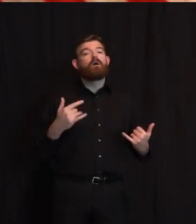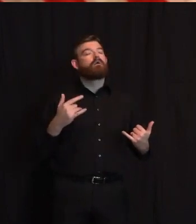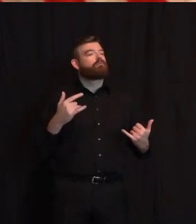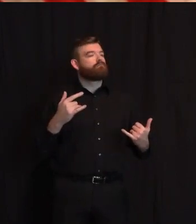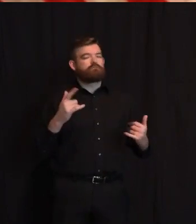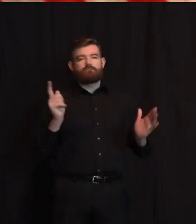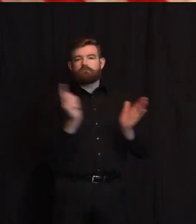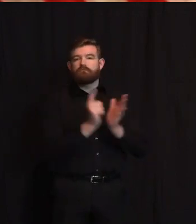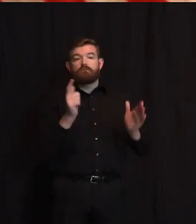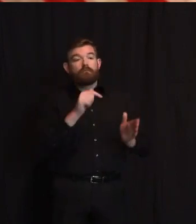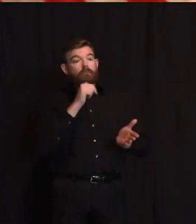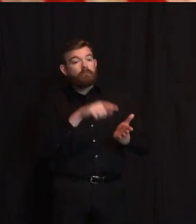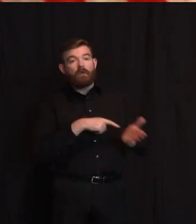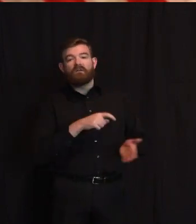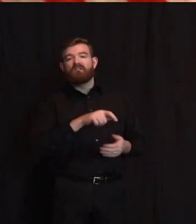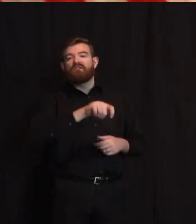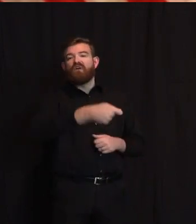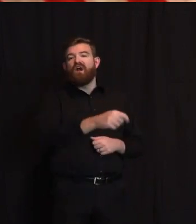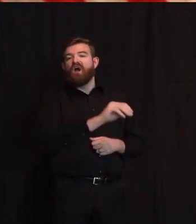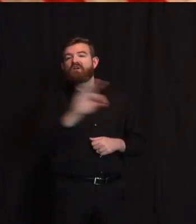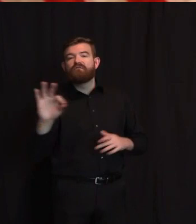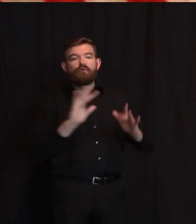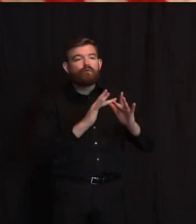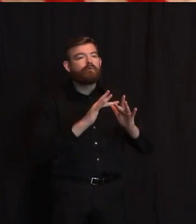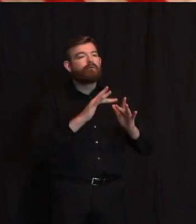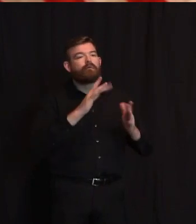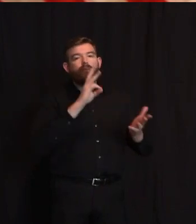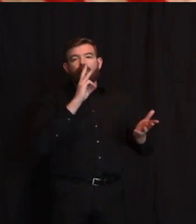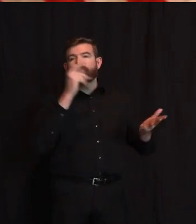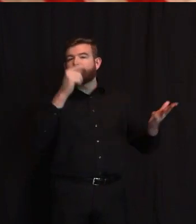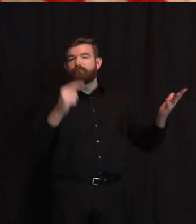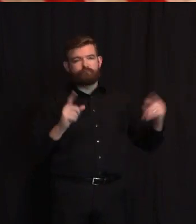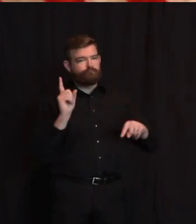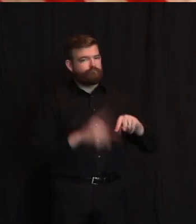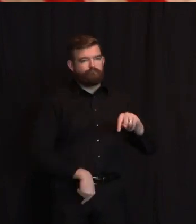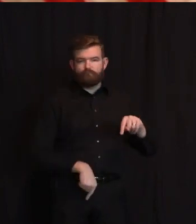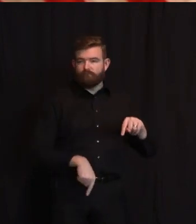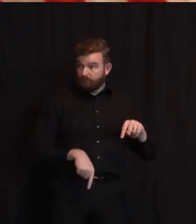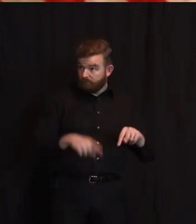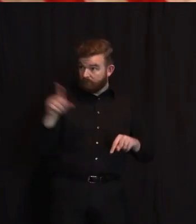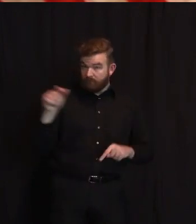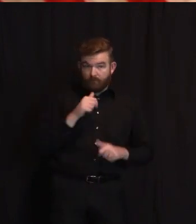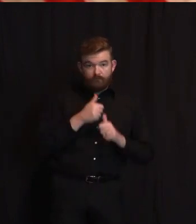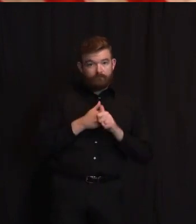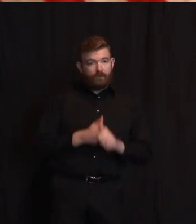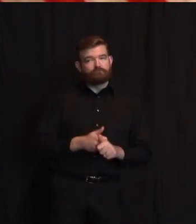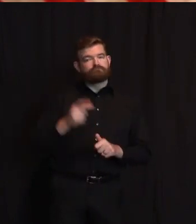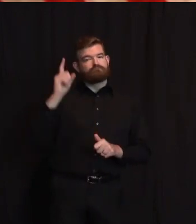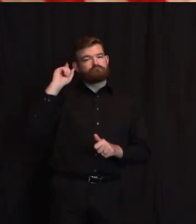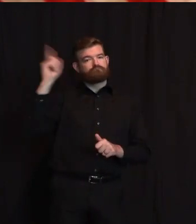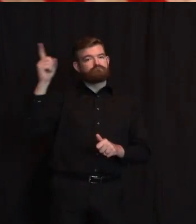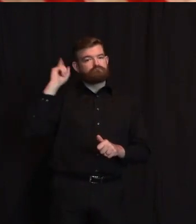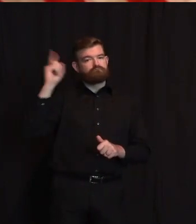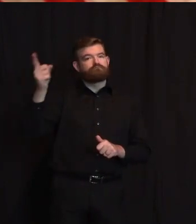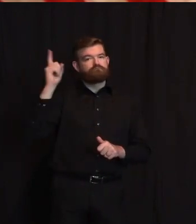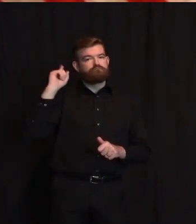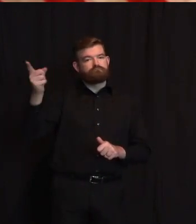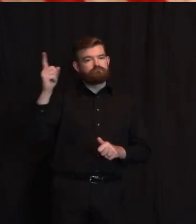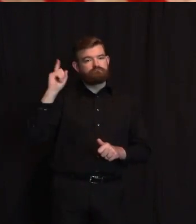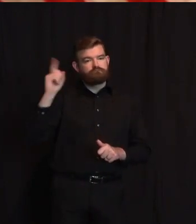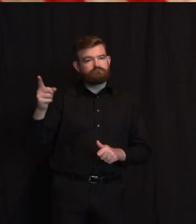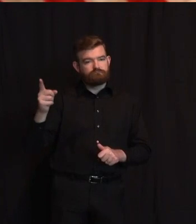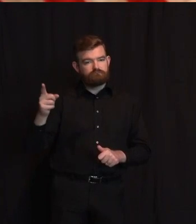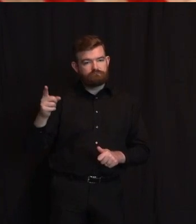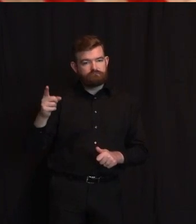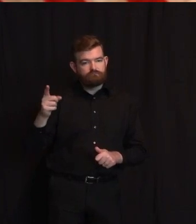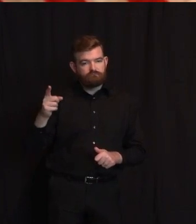program. And elections, we consulted the legislative leaders on both sides of the aisle,